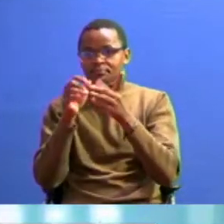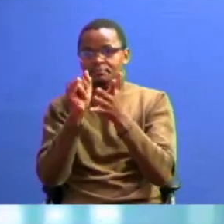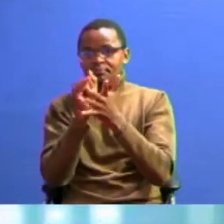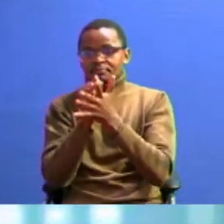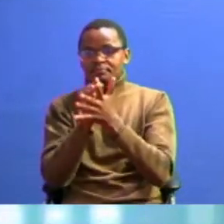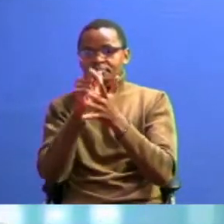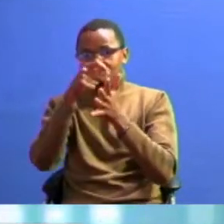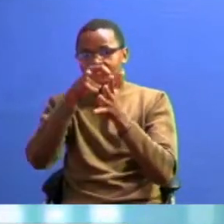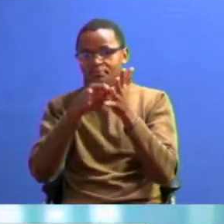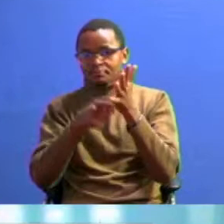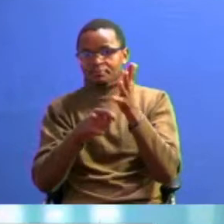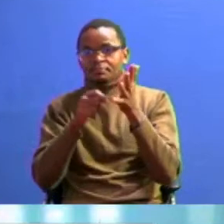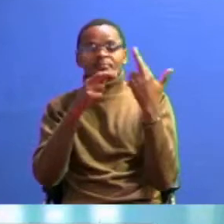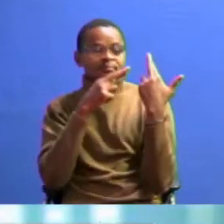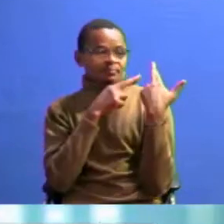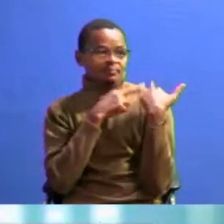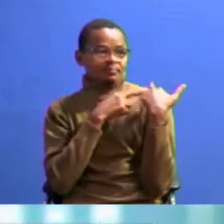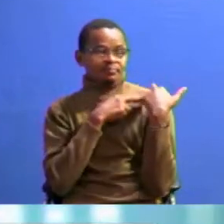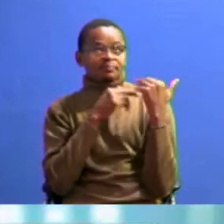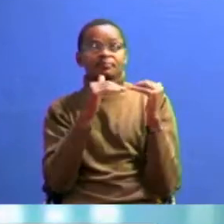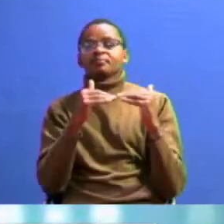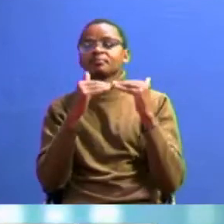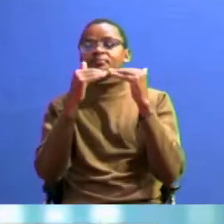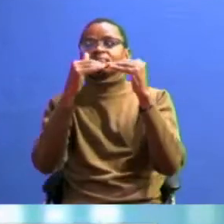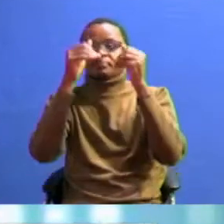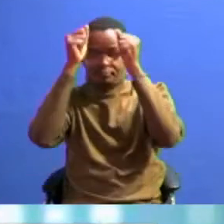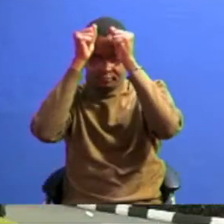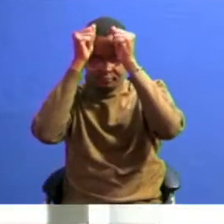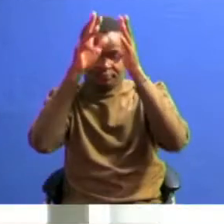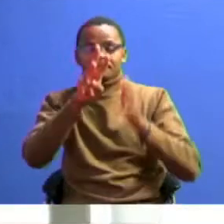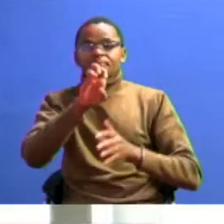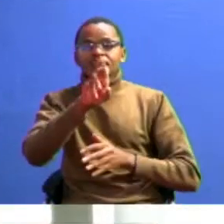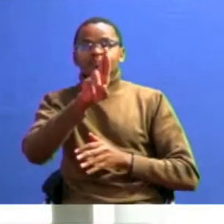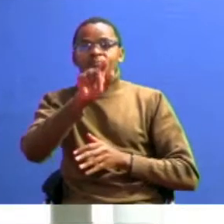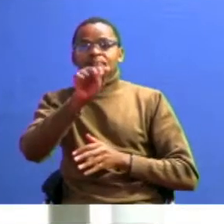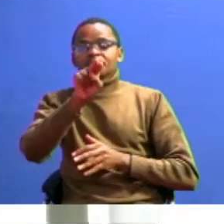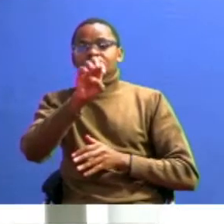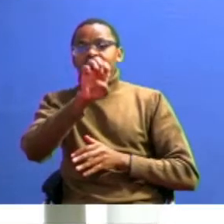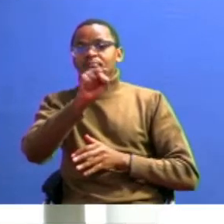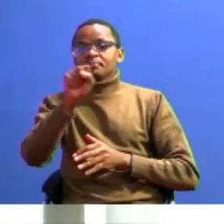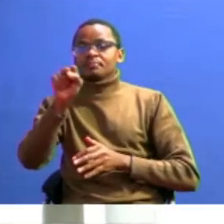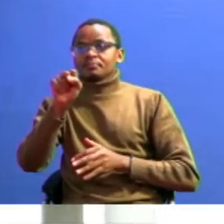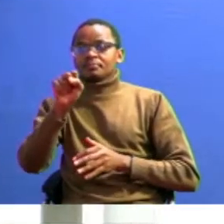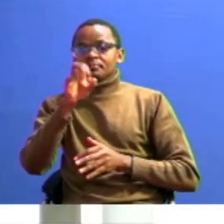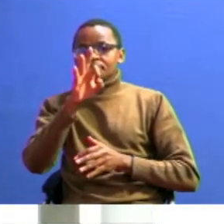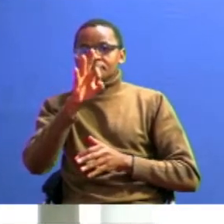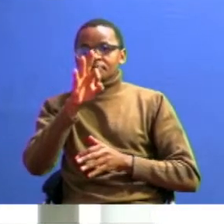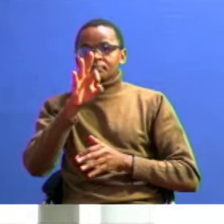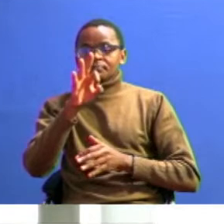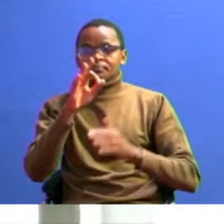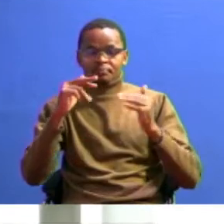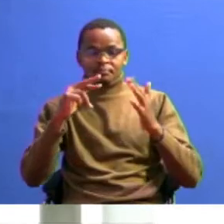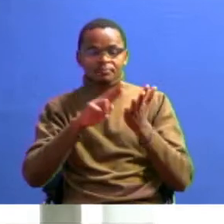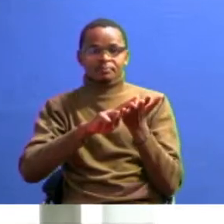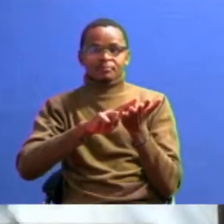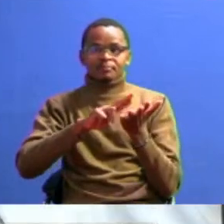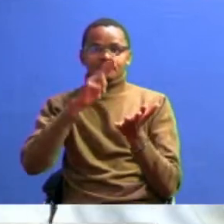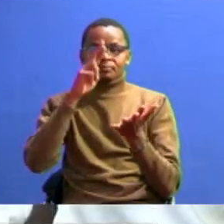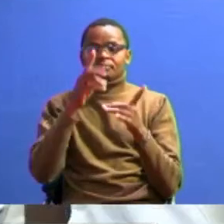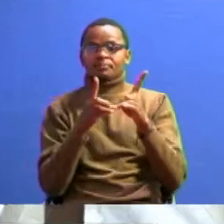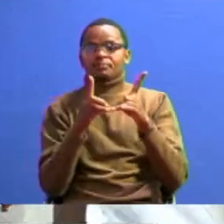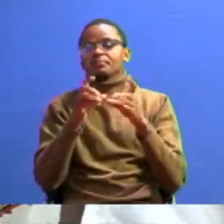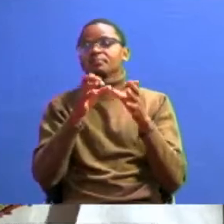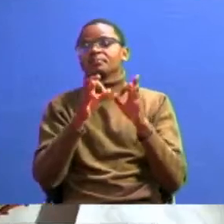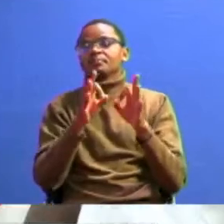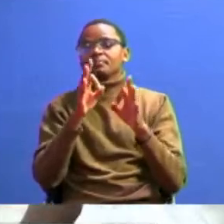charged with the responsibility of promoting students' wellness, including the directorate of Wellness and Rehabilitation, the Directorate